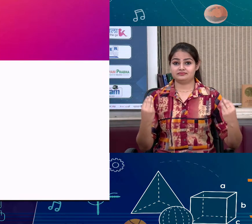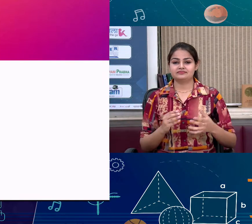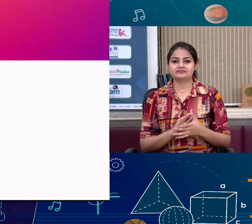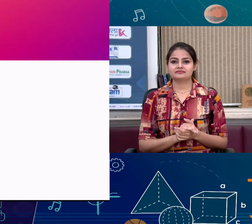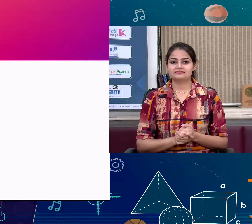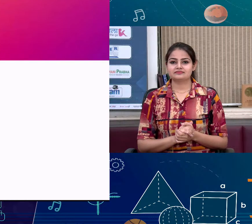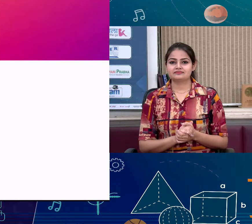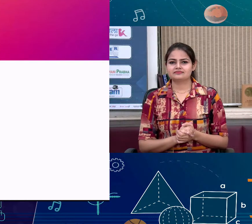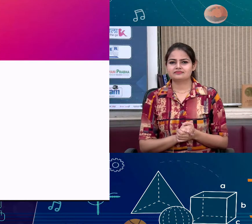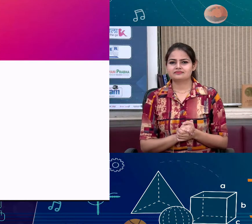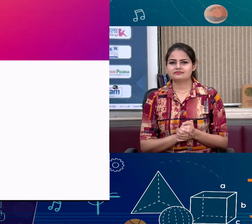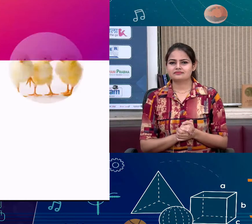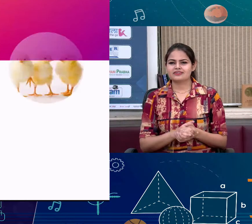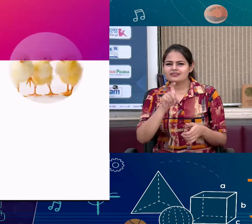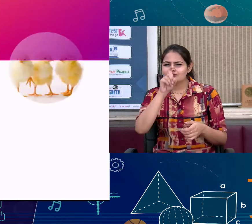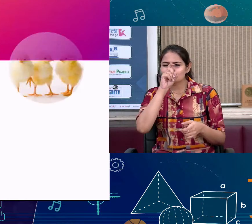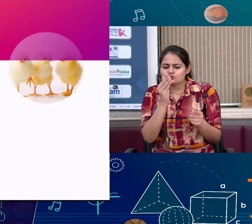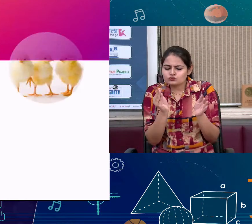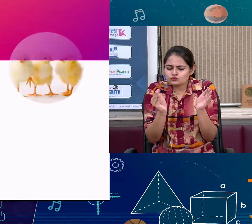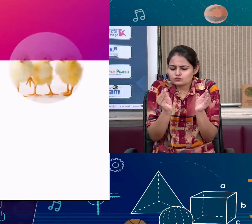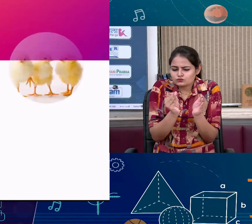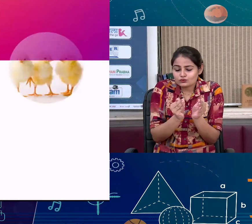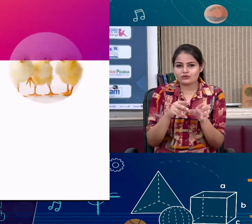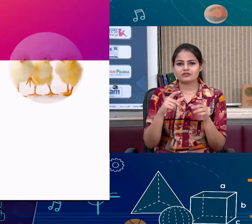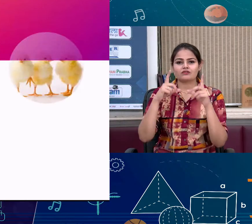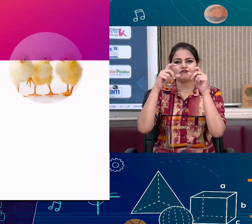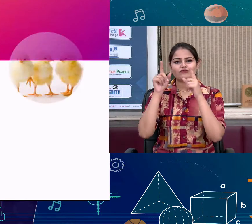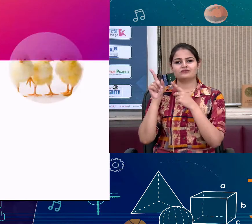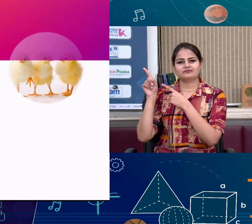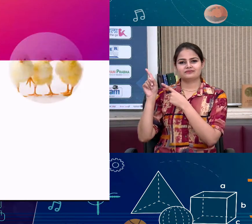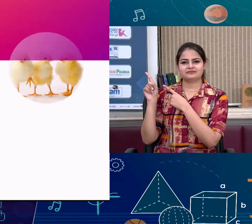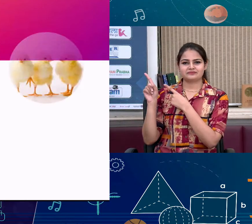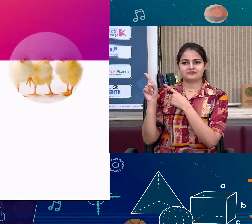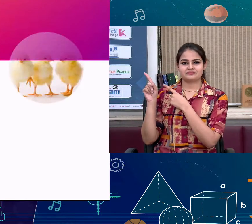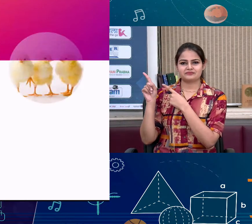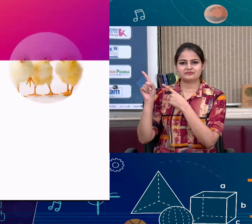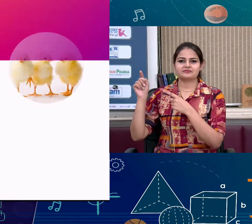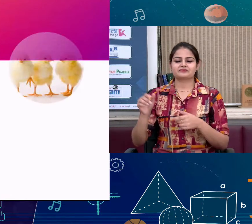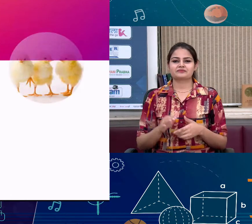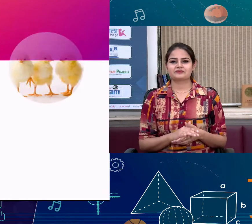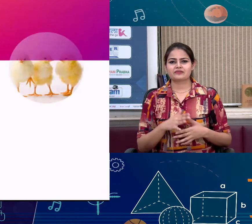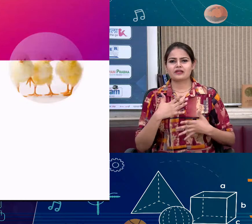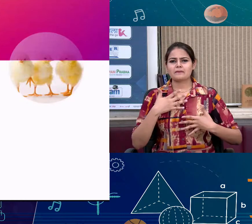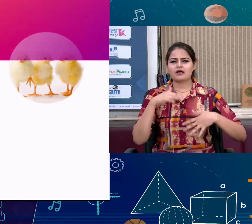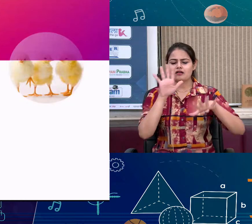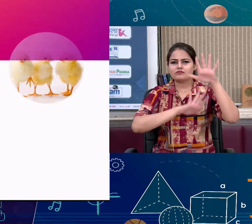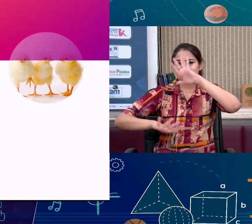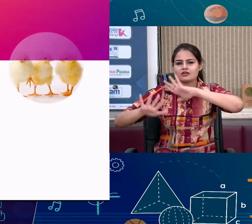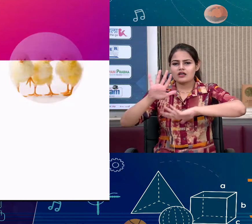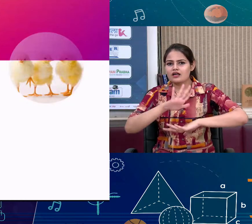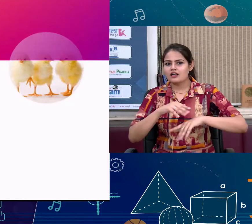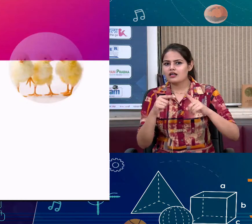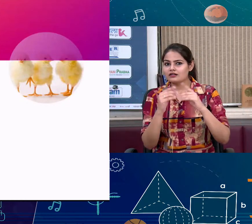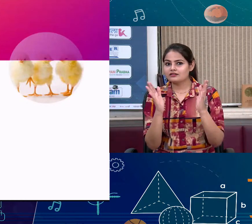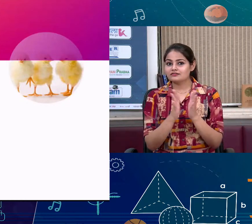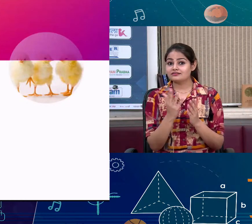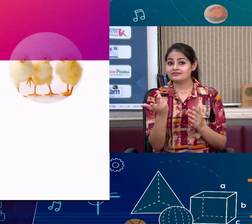and the tiniest chickens. So these were total, we had 9 characters in this